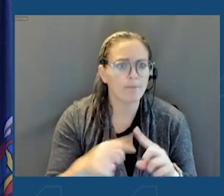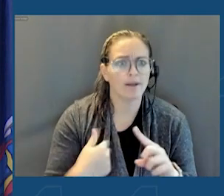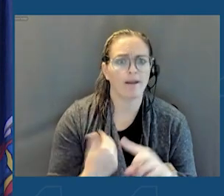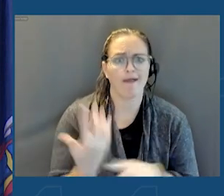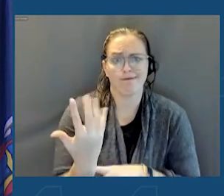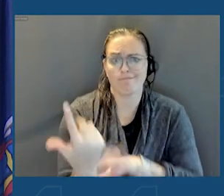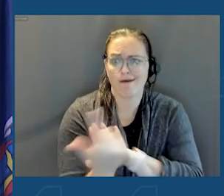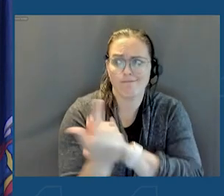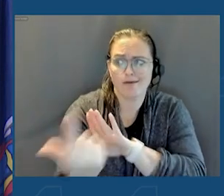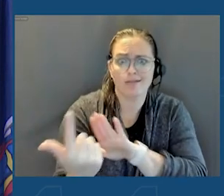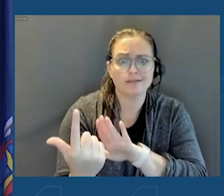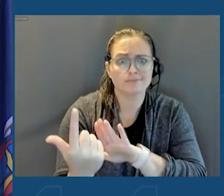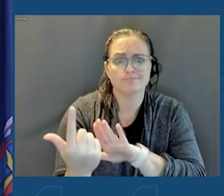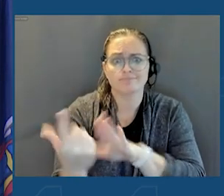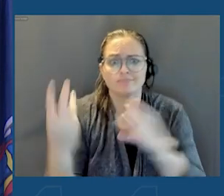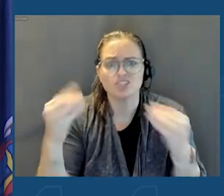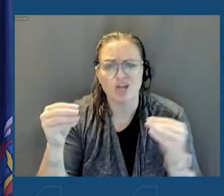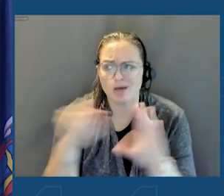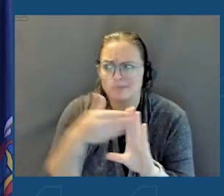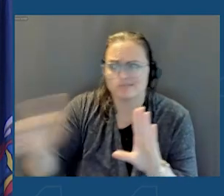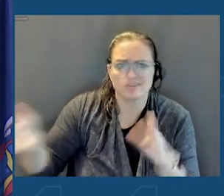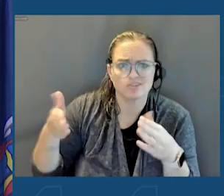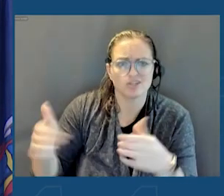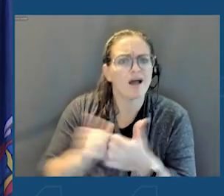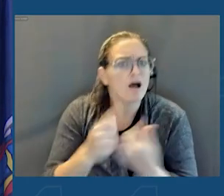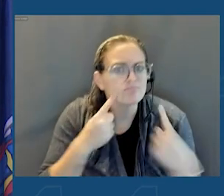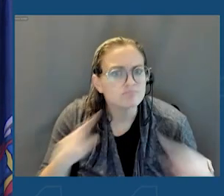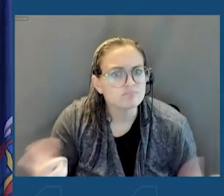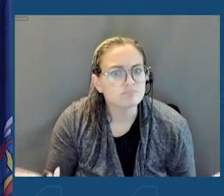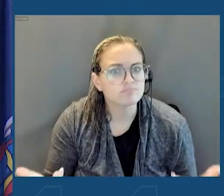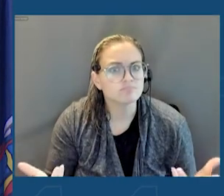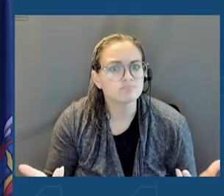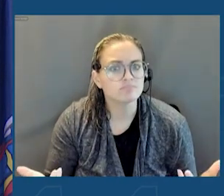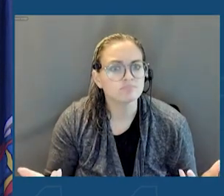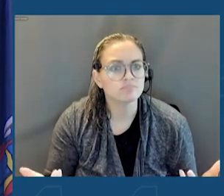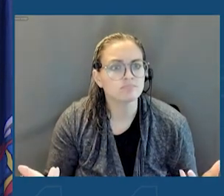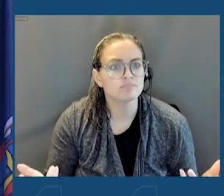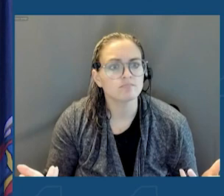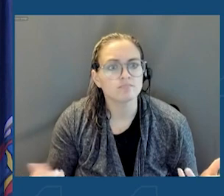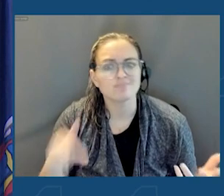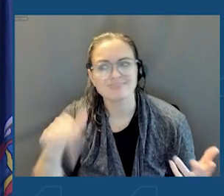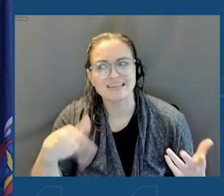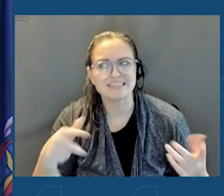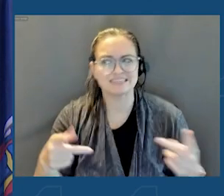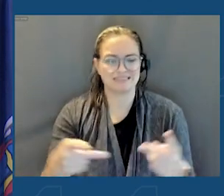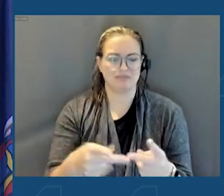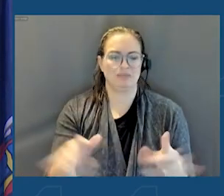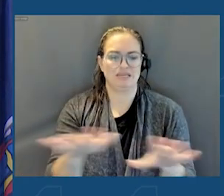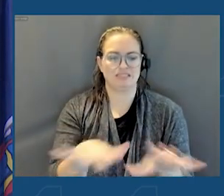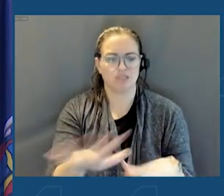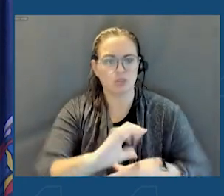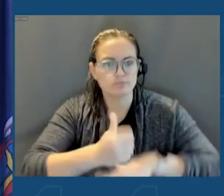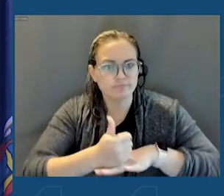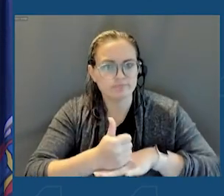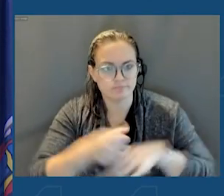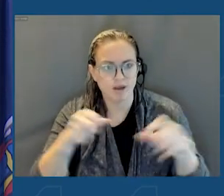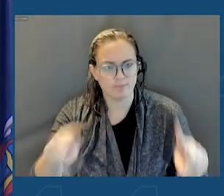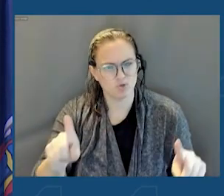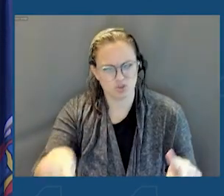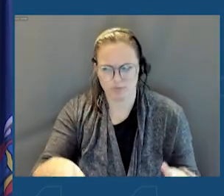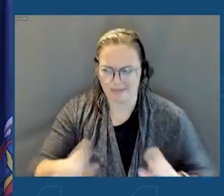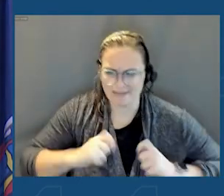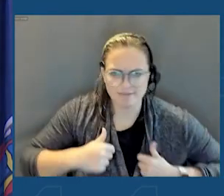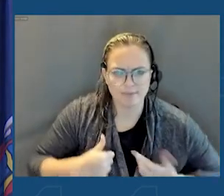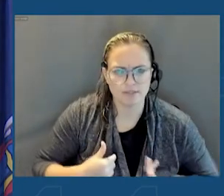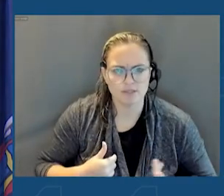shops down my block. How am I going to be successful in this market, in this space that you all are creating, this opportunity you've given to me?